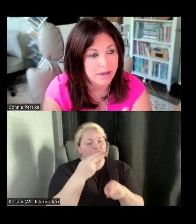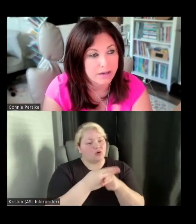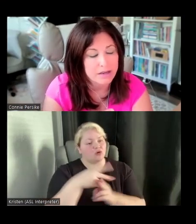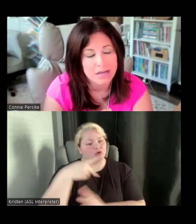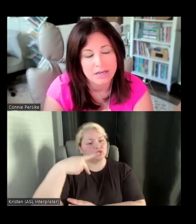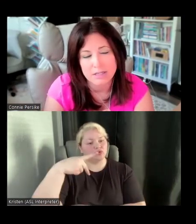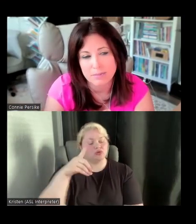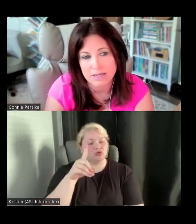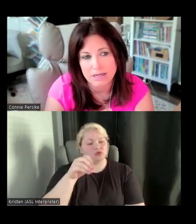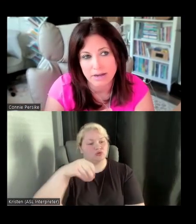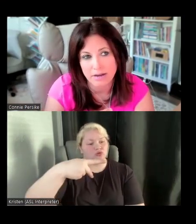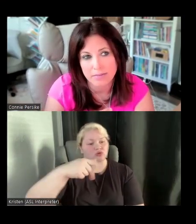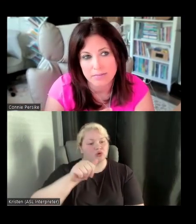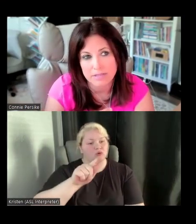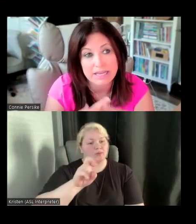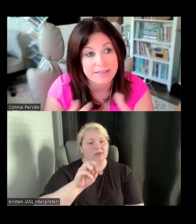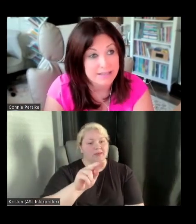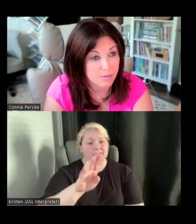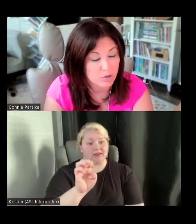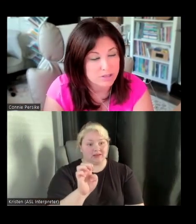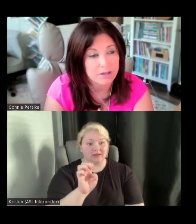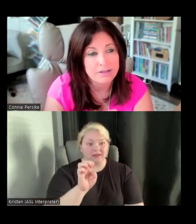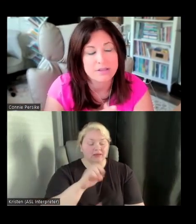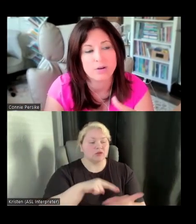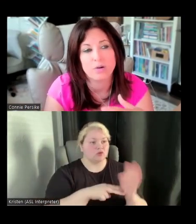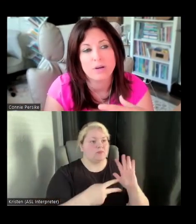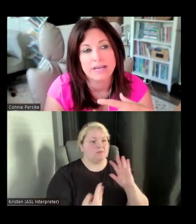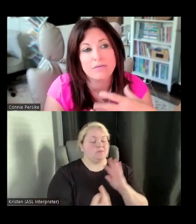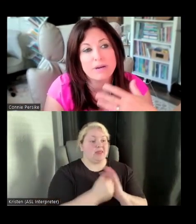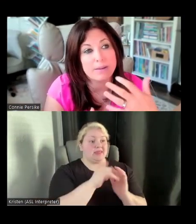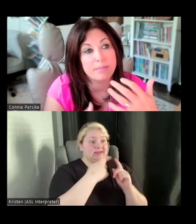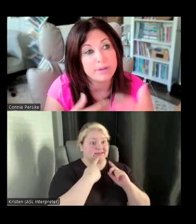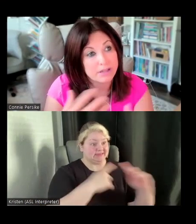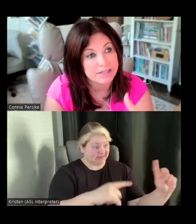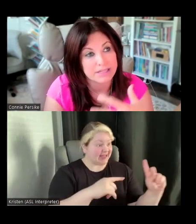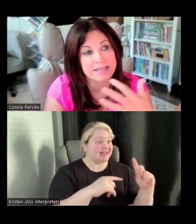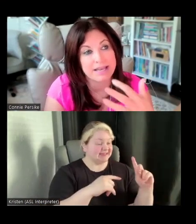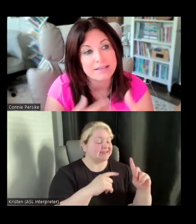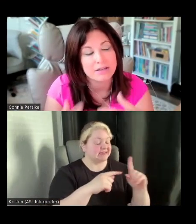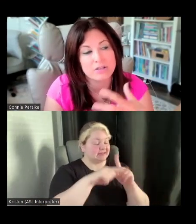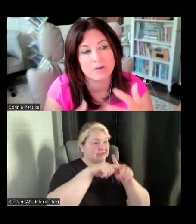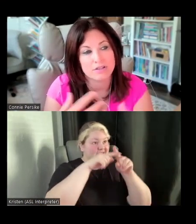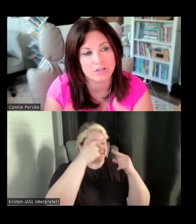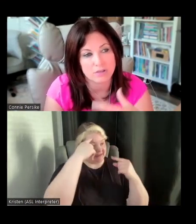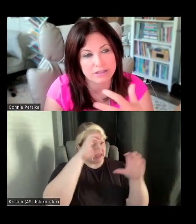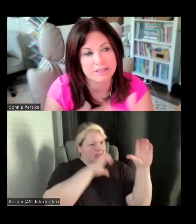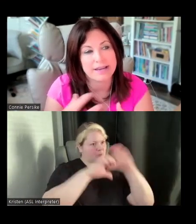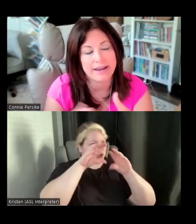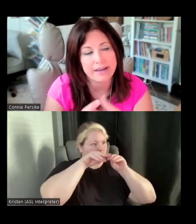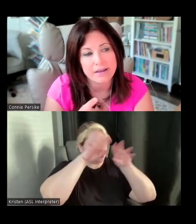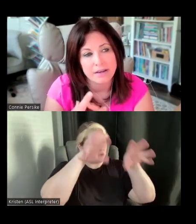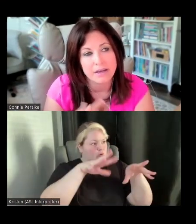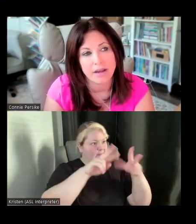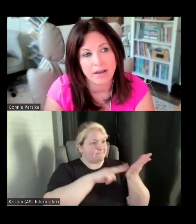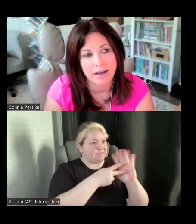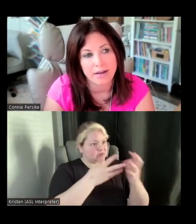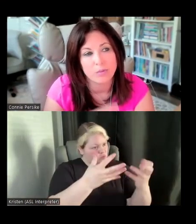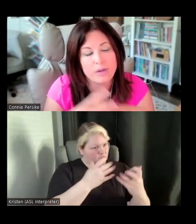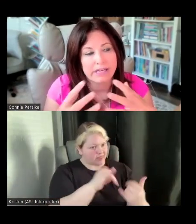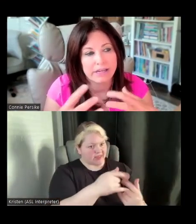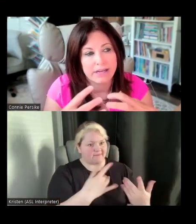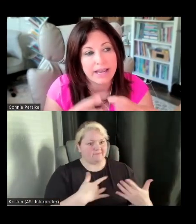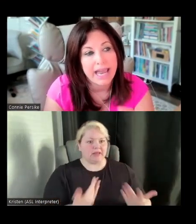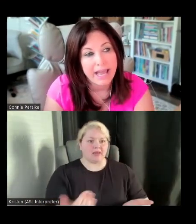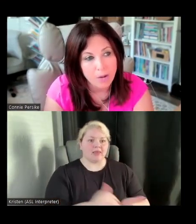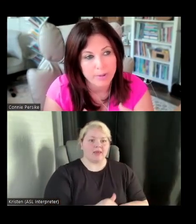done again to get that same result. So if we can build success into our students' day,